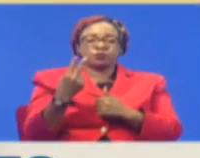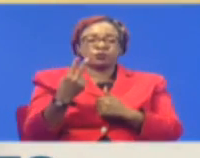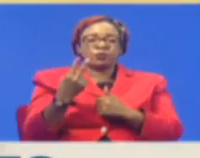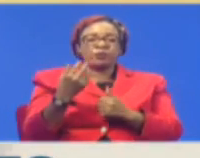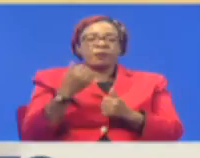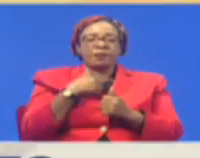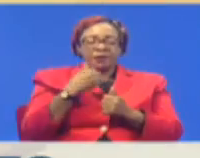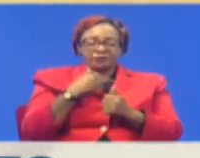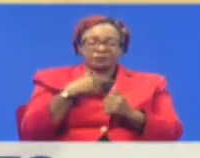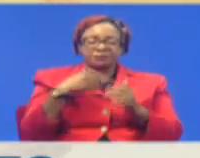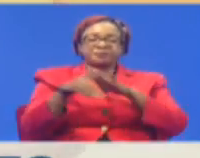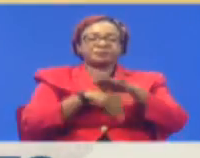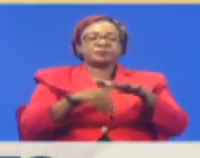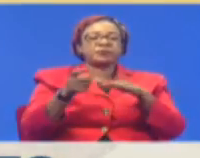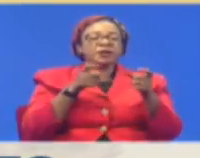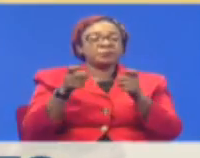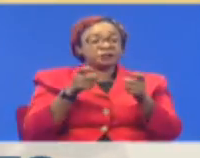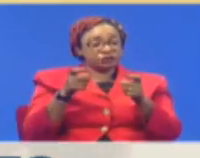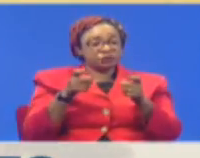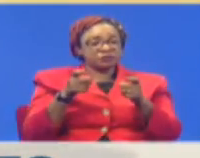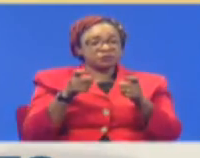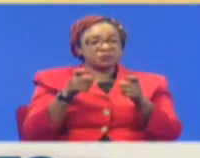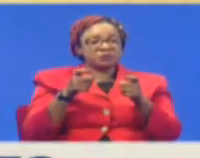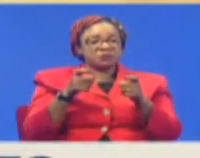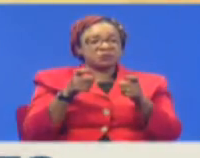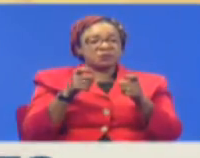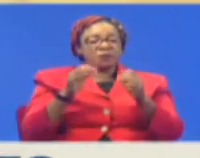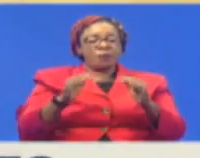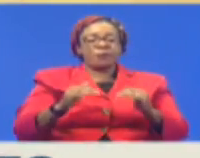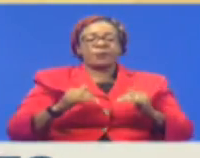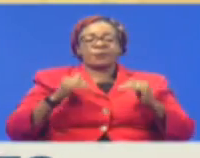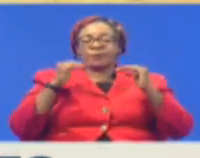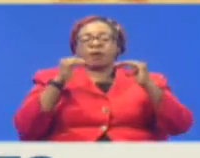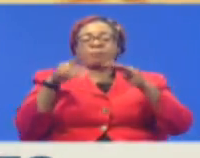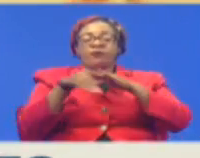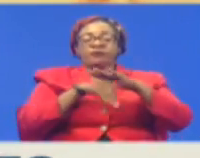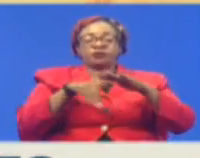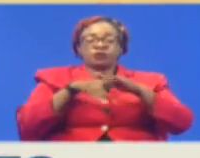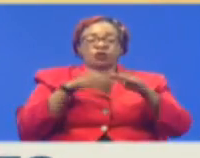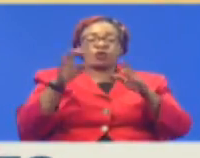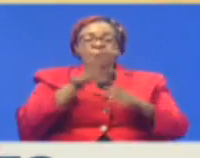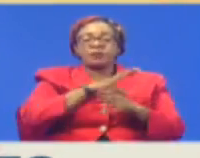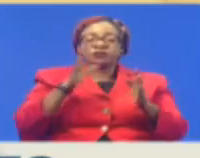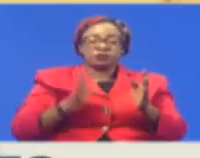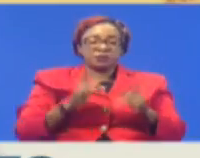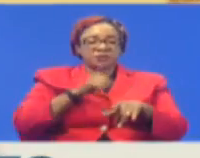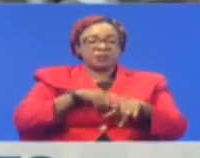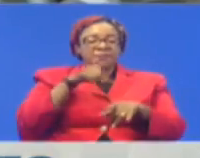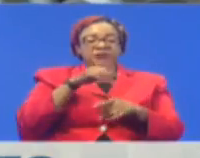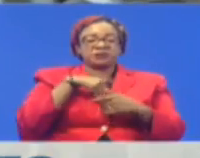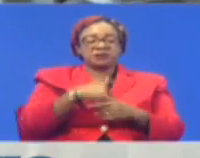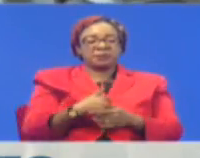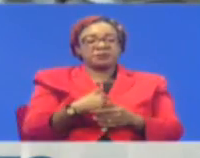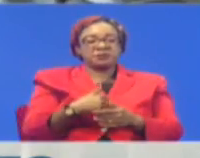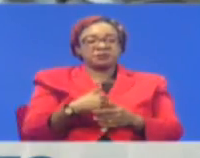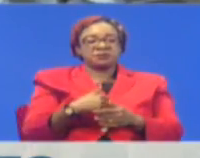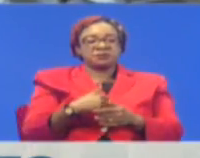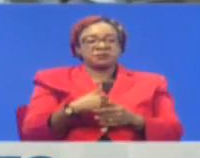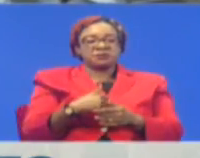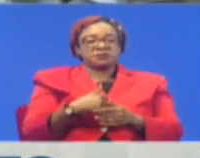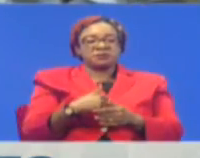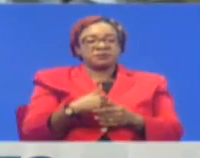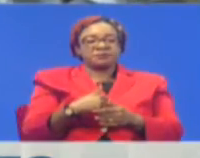in provincial administration, having risen up the ranks to a provisional commissioner at the time of his retirement.